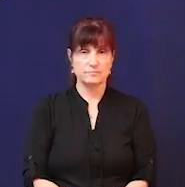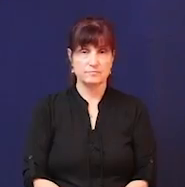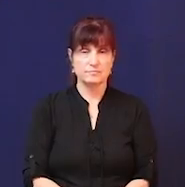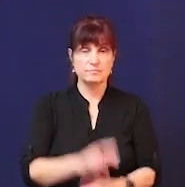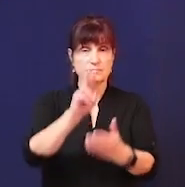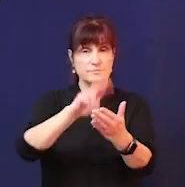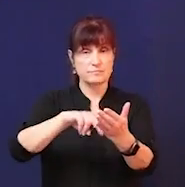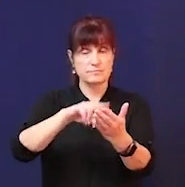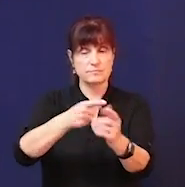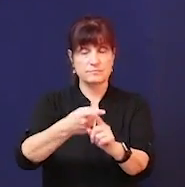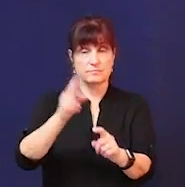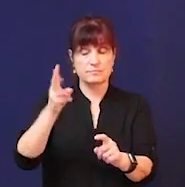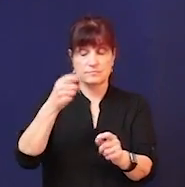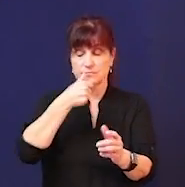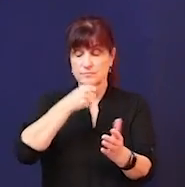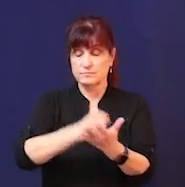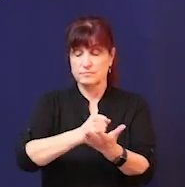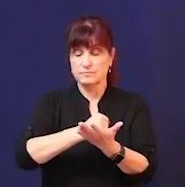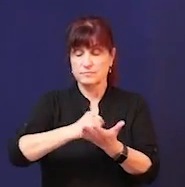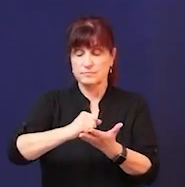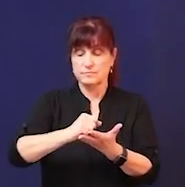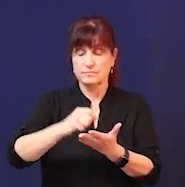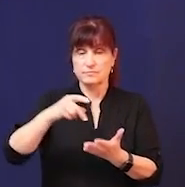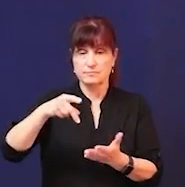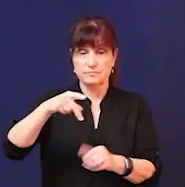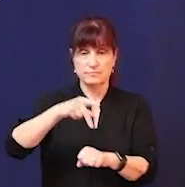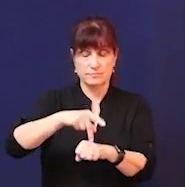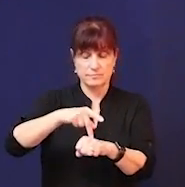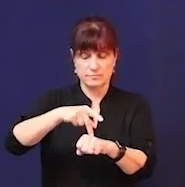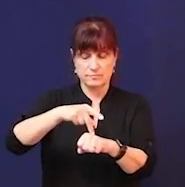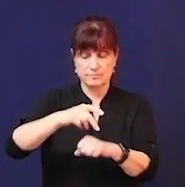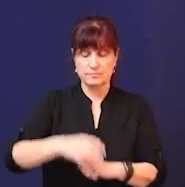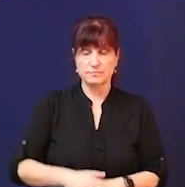A reading from the second letter of Saint Peter.